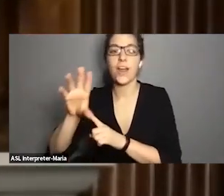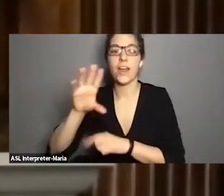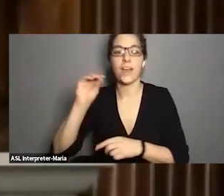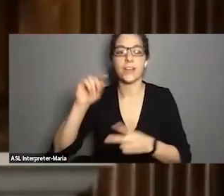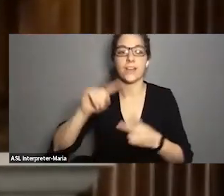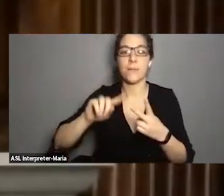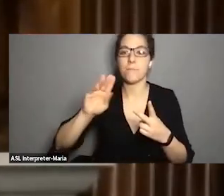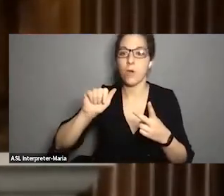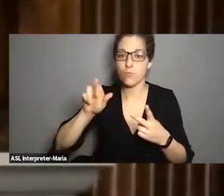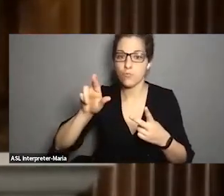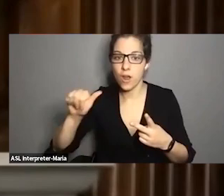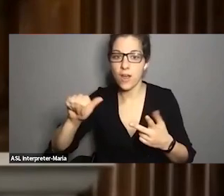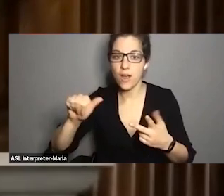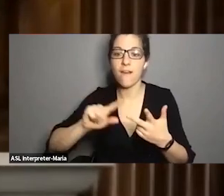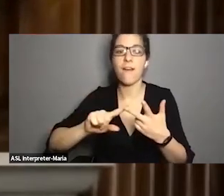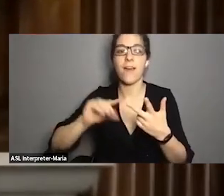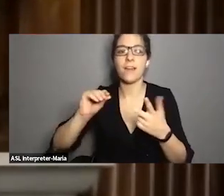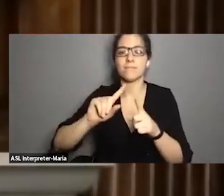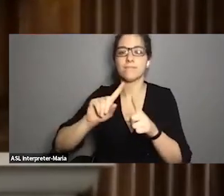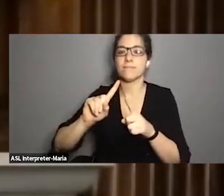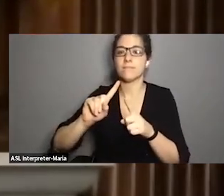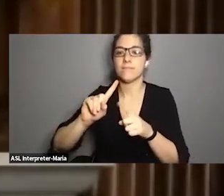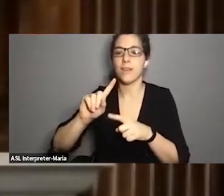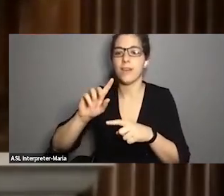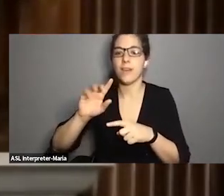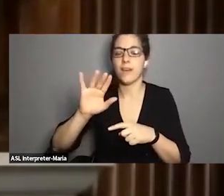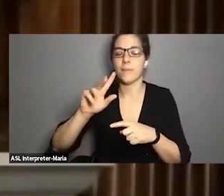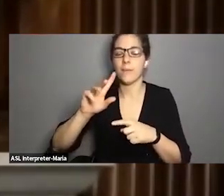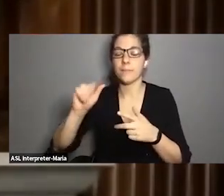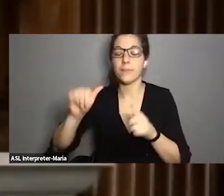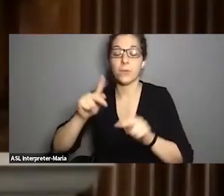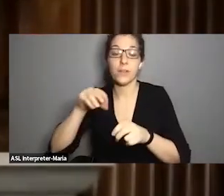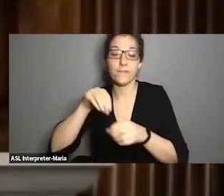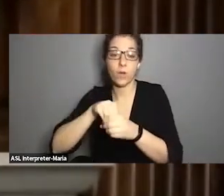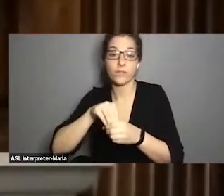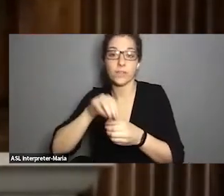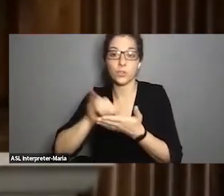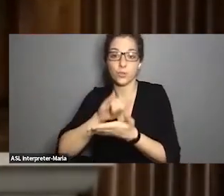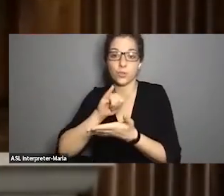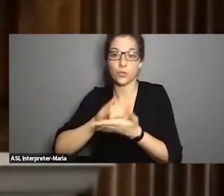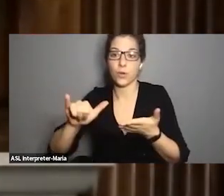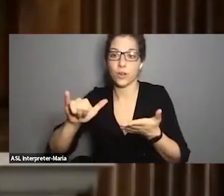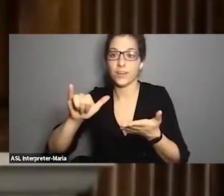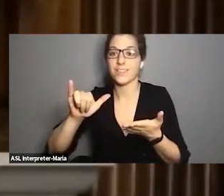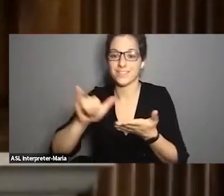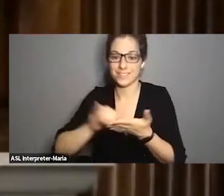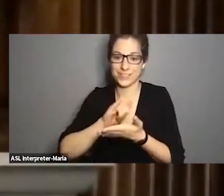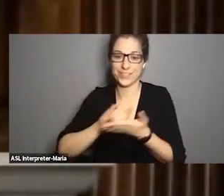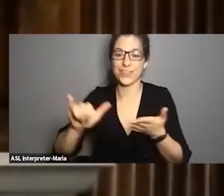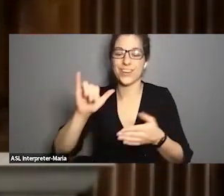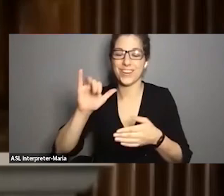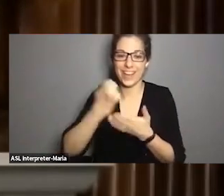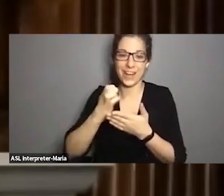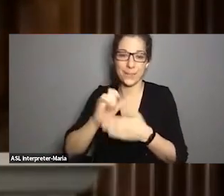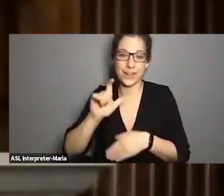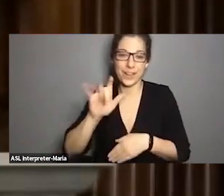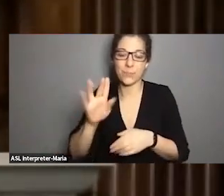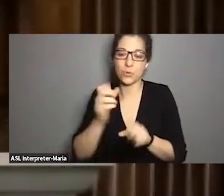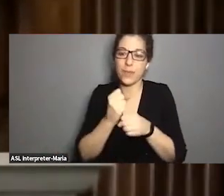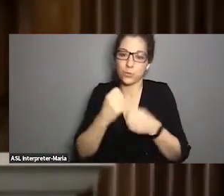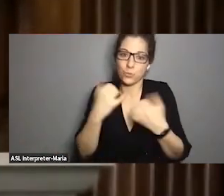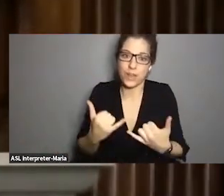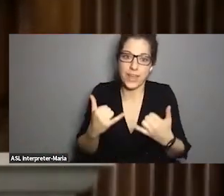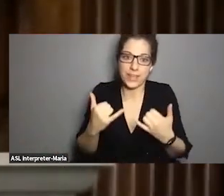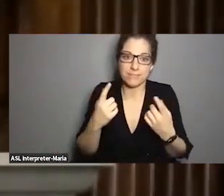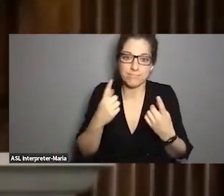our Economic Club President and CEO, and their teams for their tireless efforts to make today's event happen, as well as all